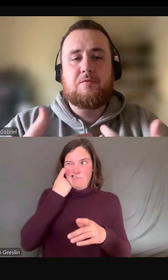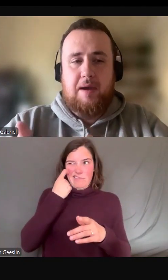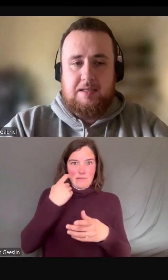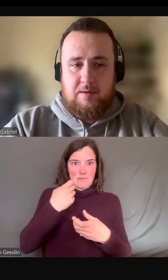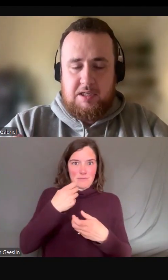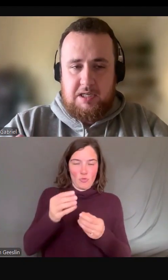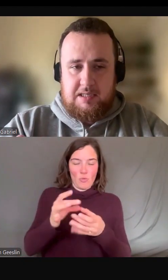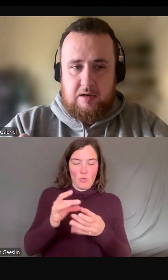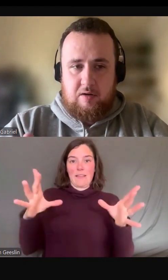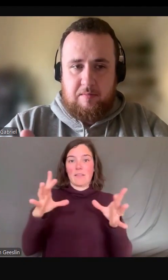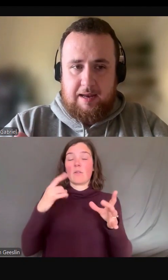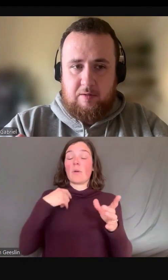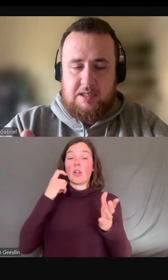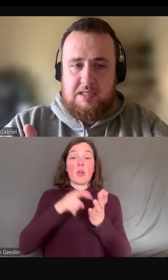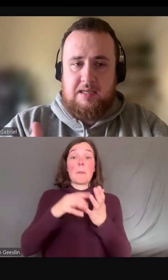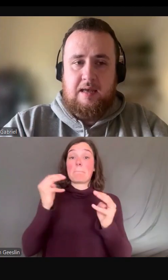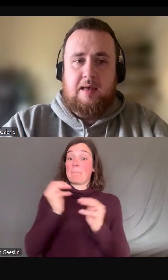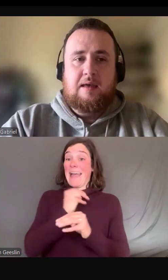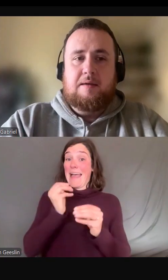for math questions,